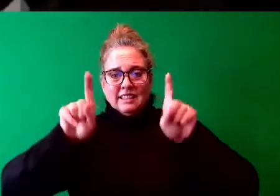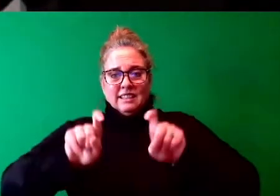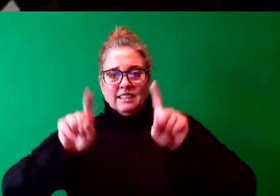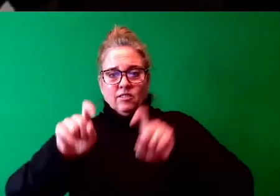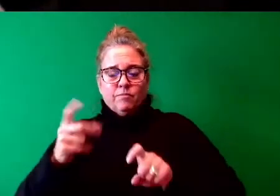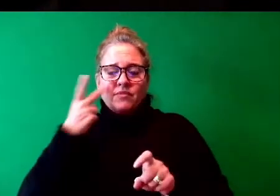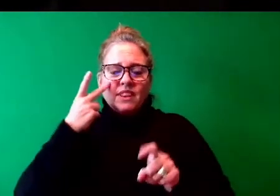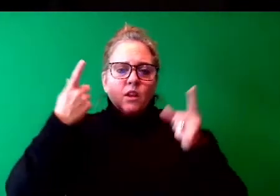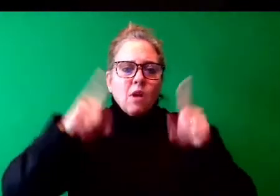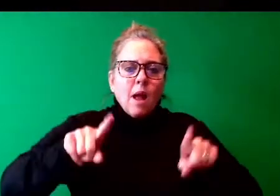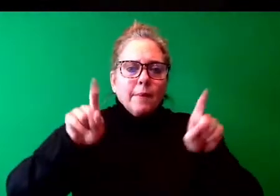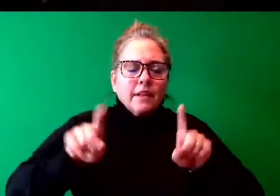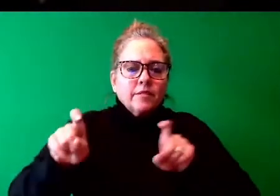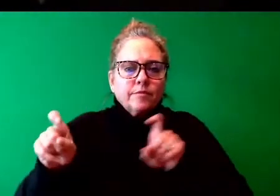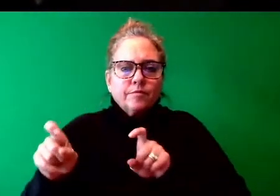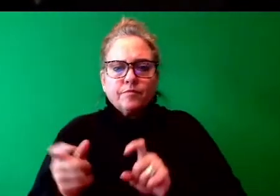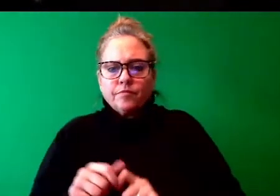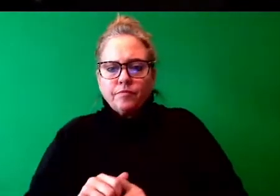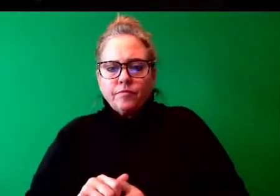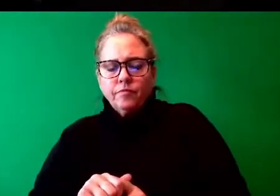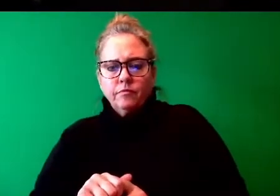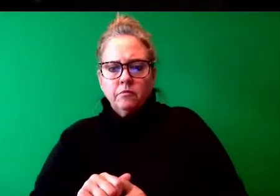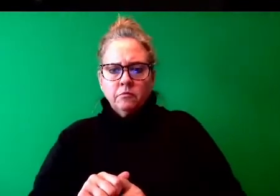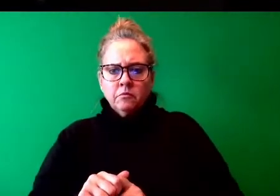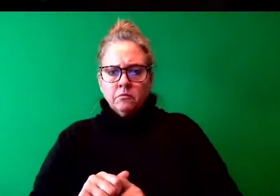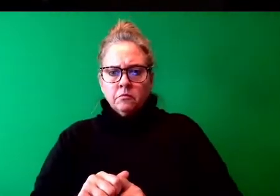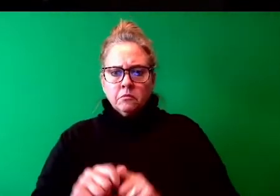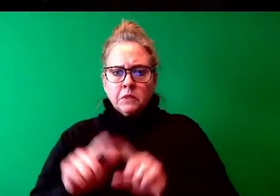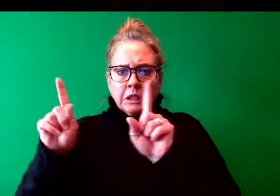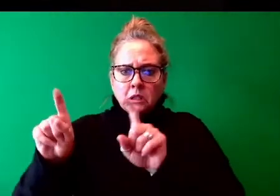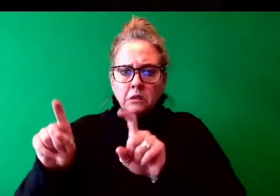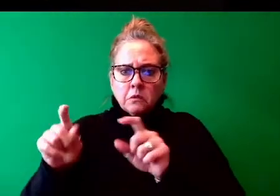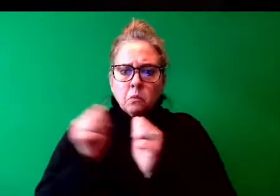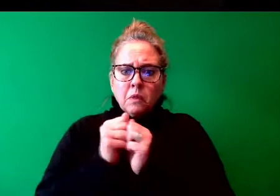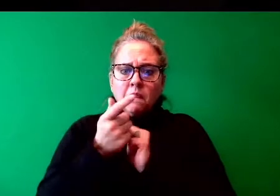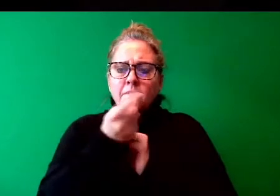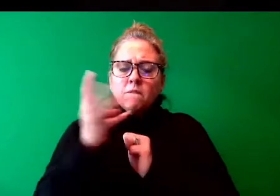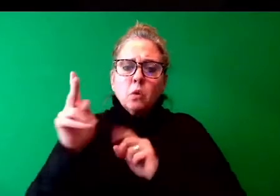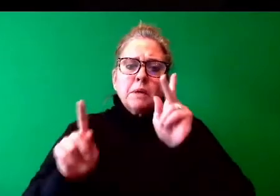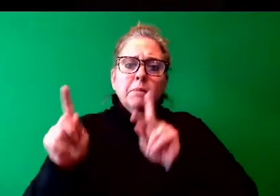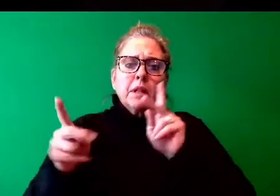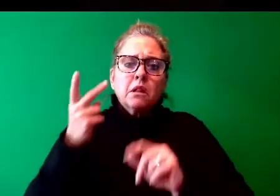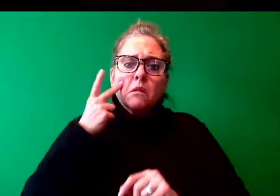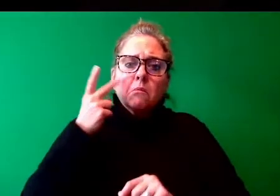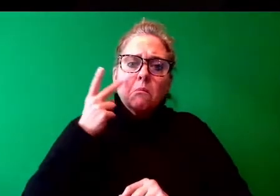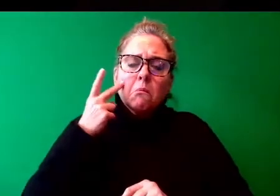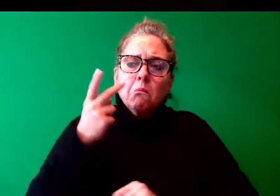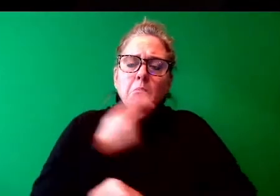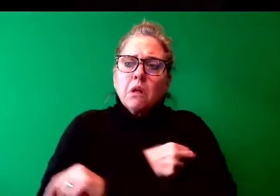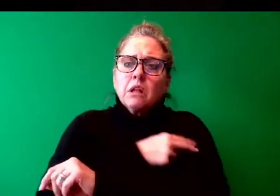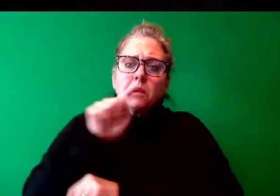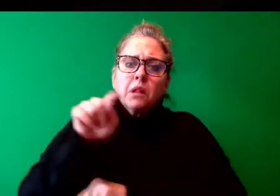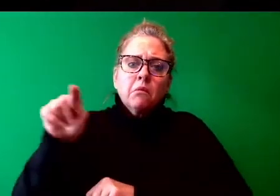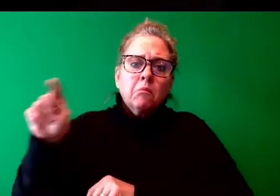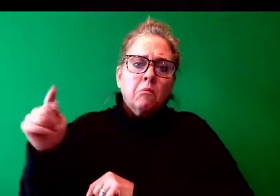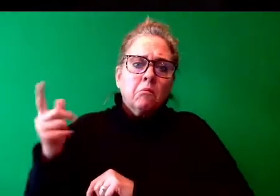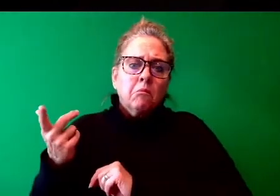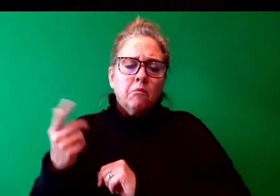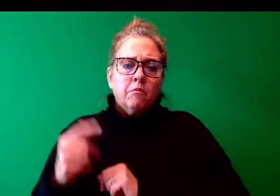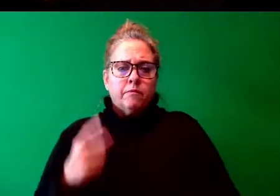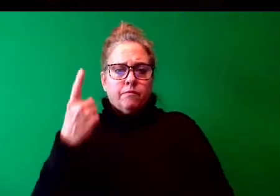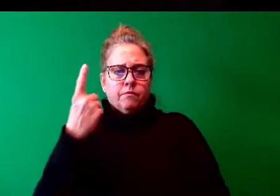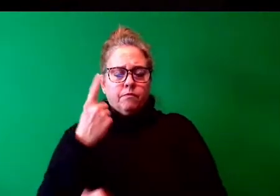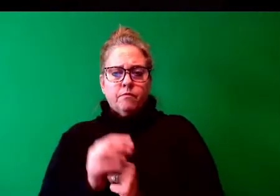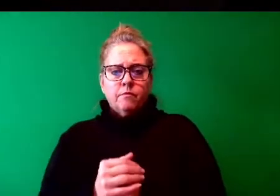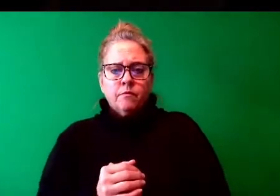It is also the canary in the coal mine to tell us what is happening in our hospital systems. They have routinely at Central